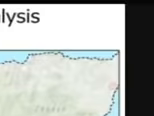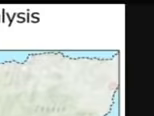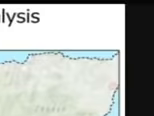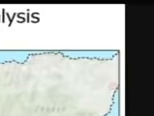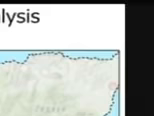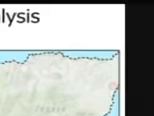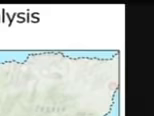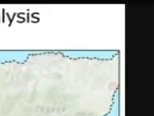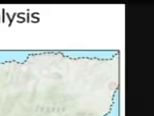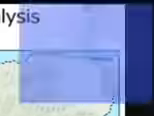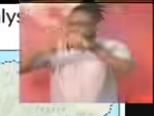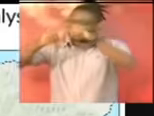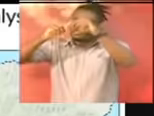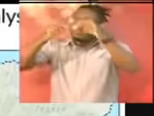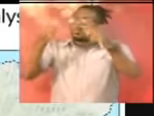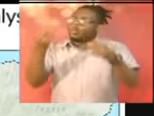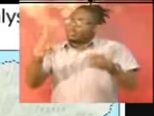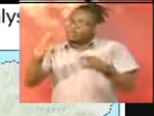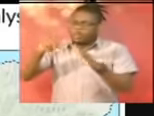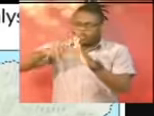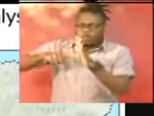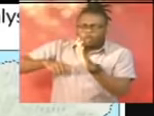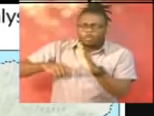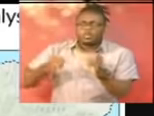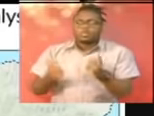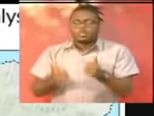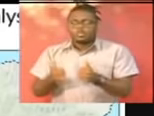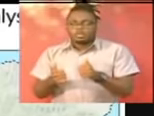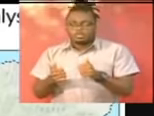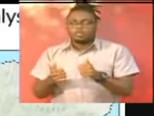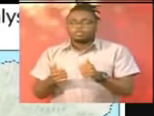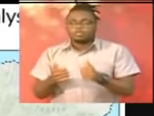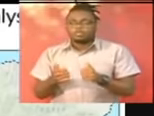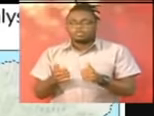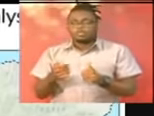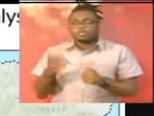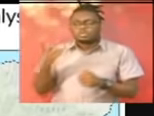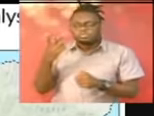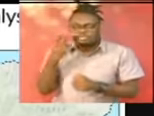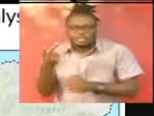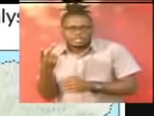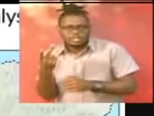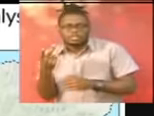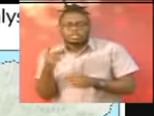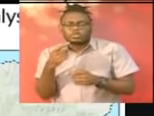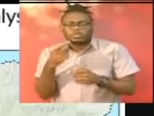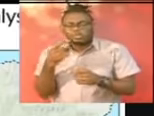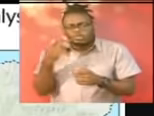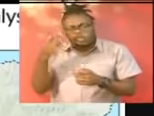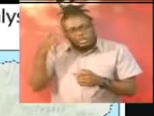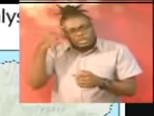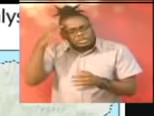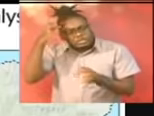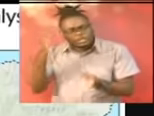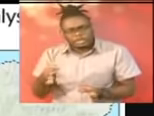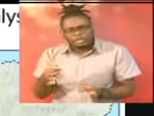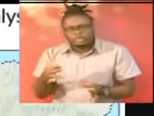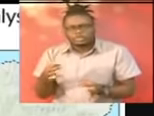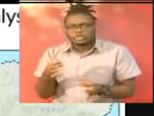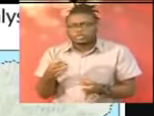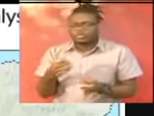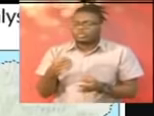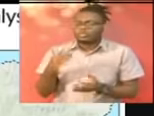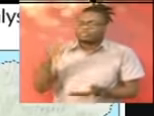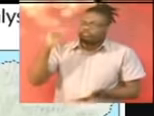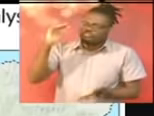that downward trend or no identifiable trends at this point in time in several areas. However, there is one area in which we are seeing that